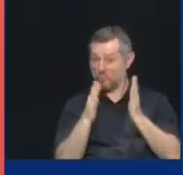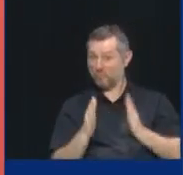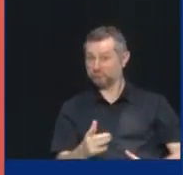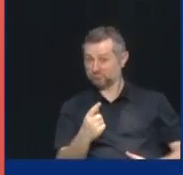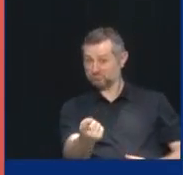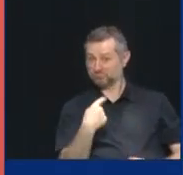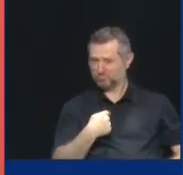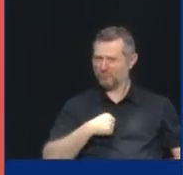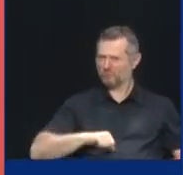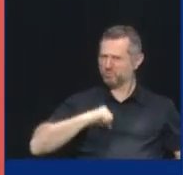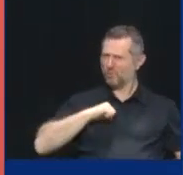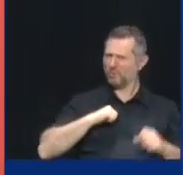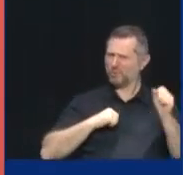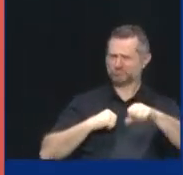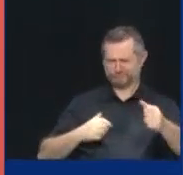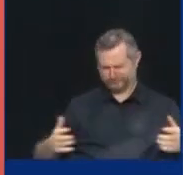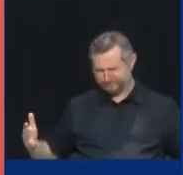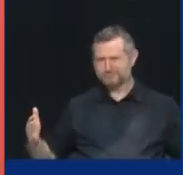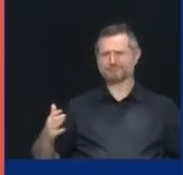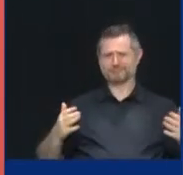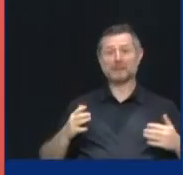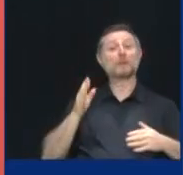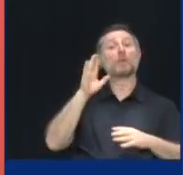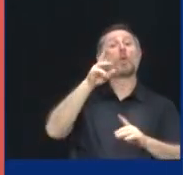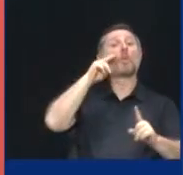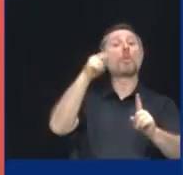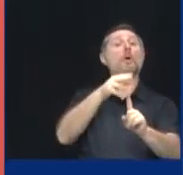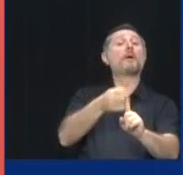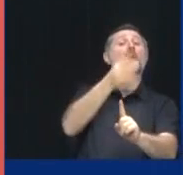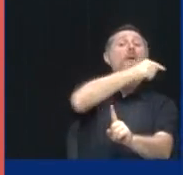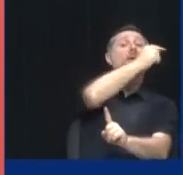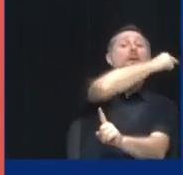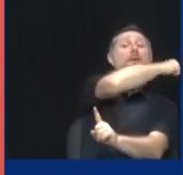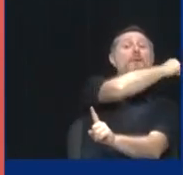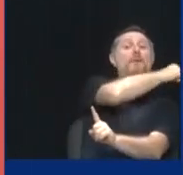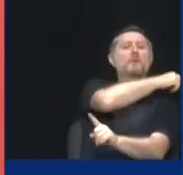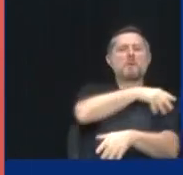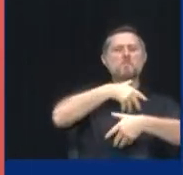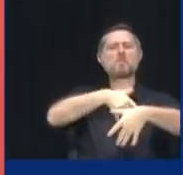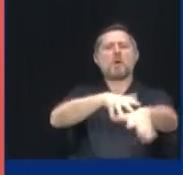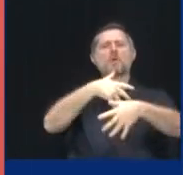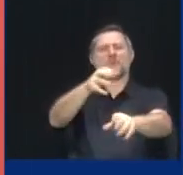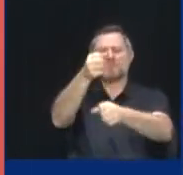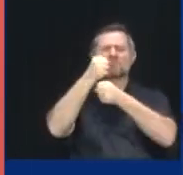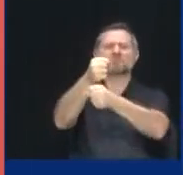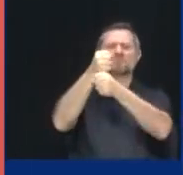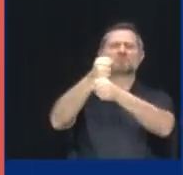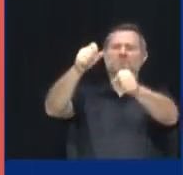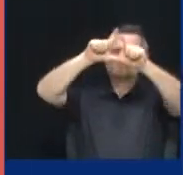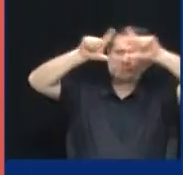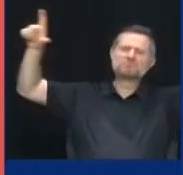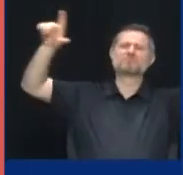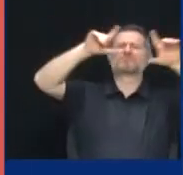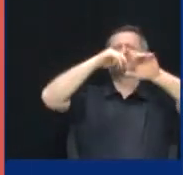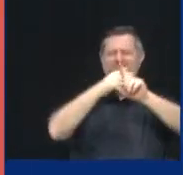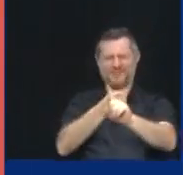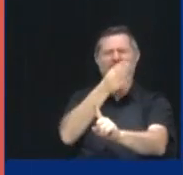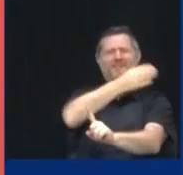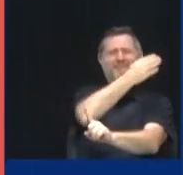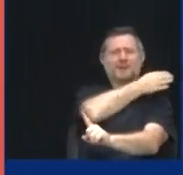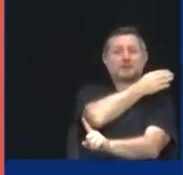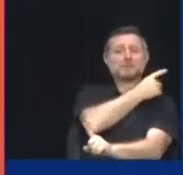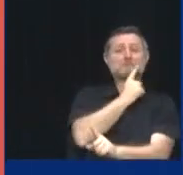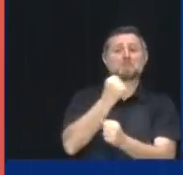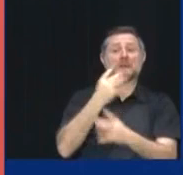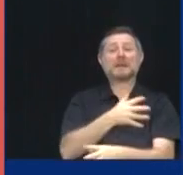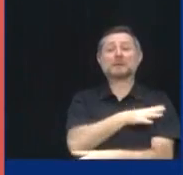long line of marches towards equality and freedom, so many of them started right here in New